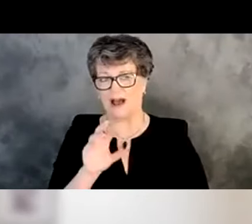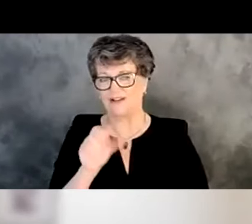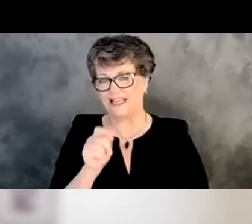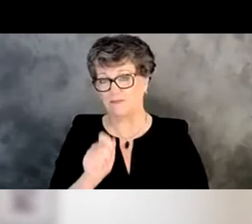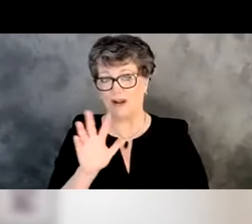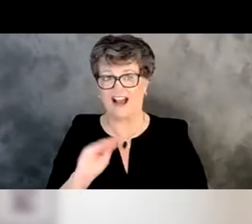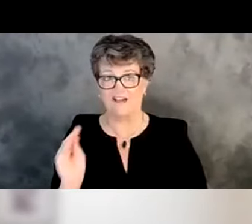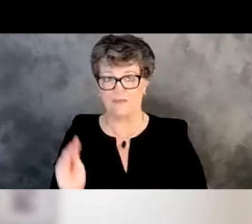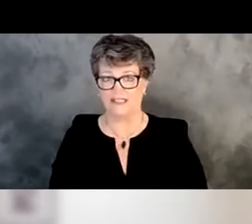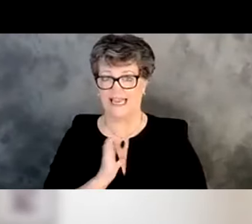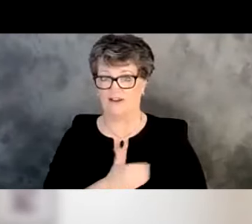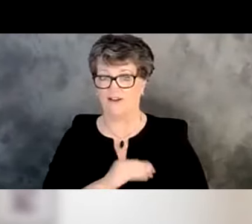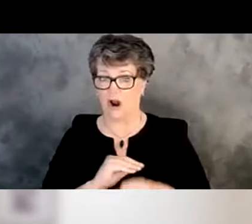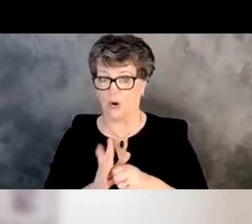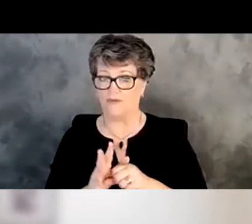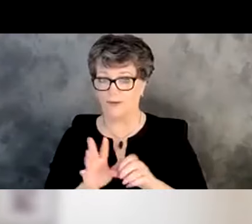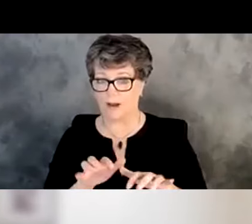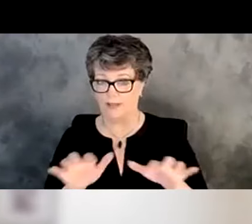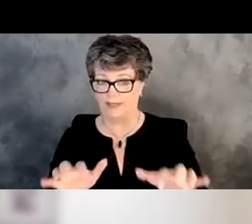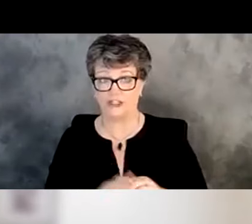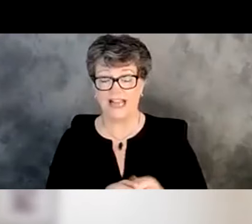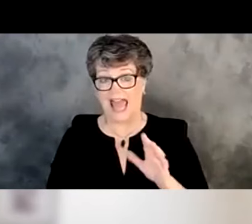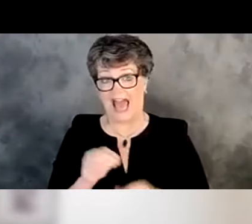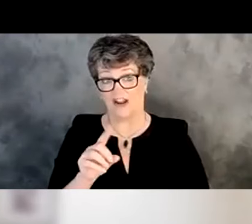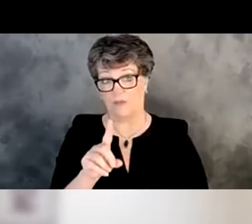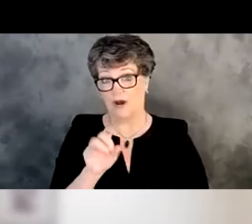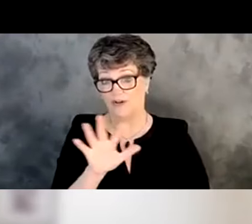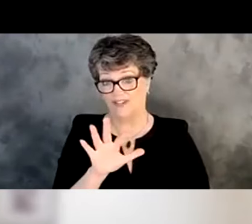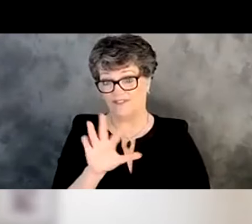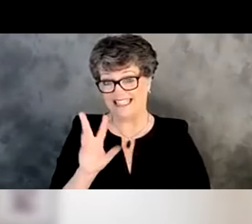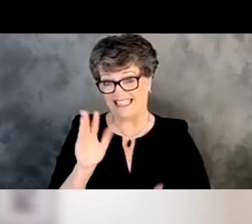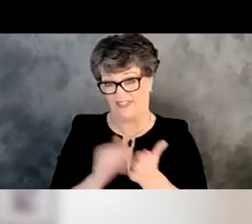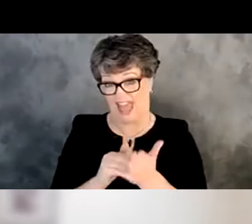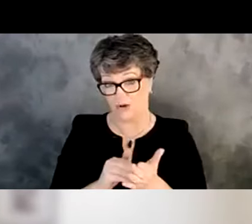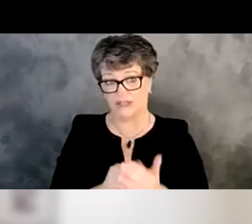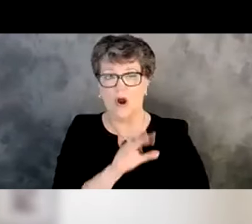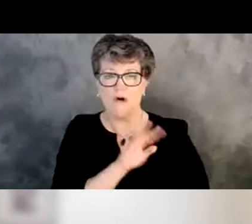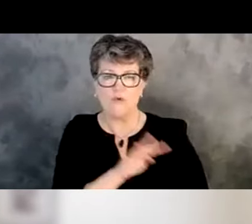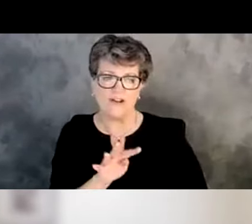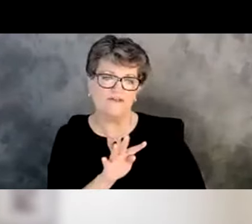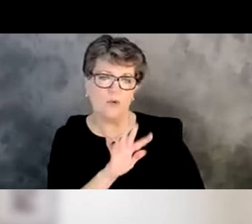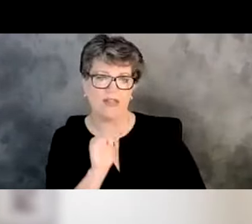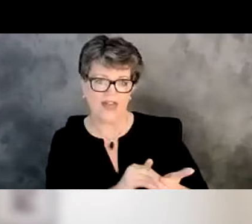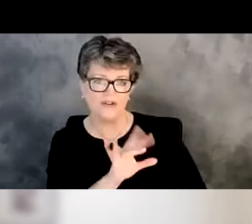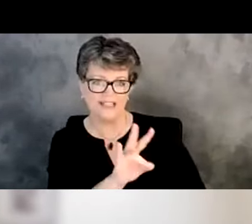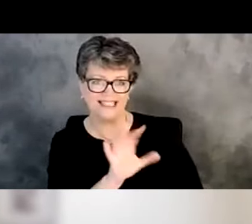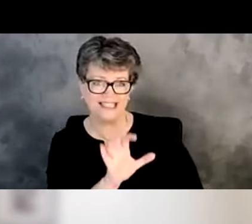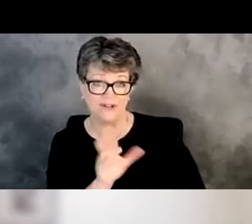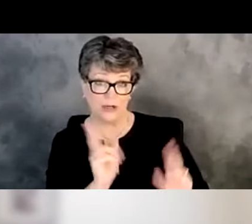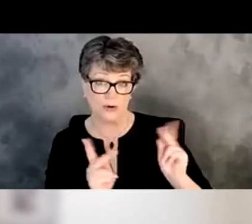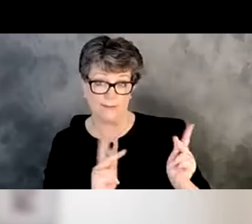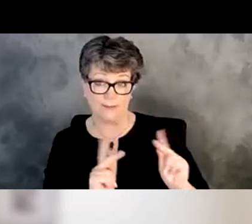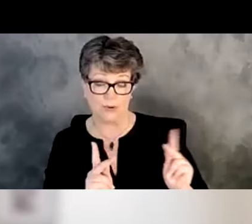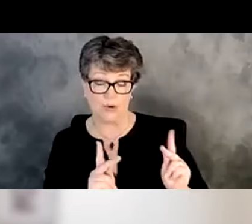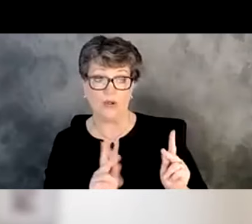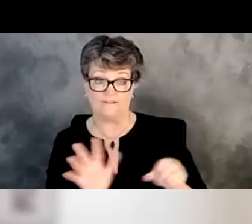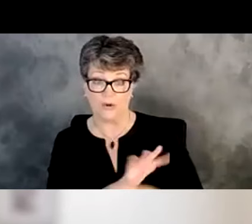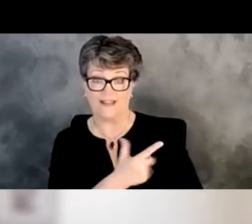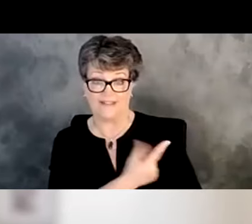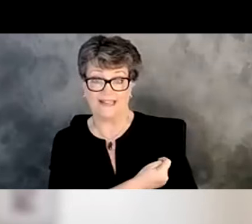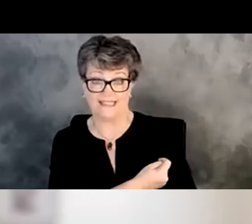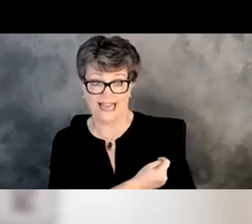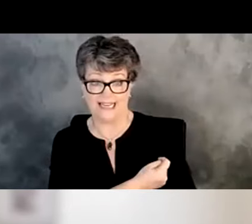total population. And of that 156,000, about 44,700 individuals are fully vaccinated,